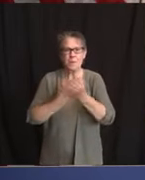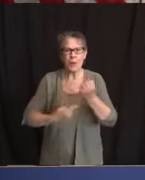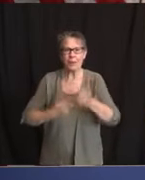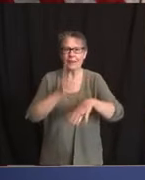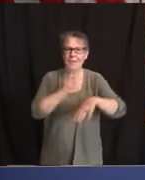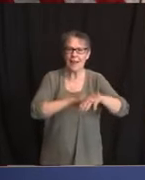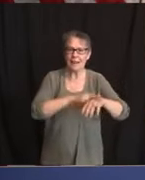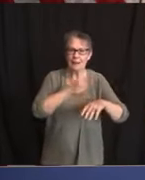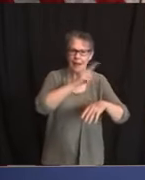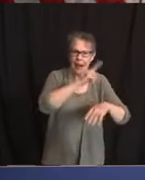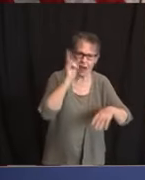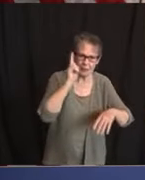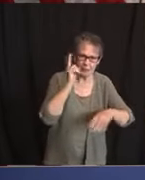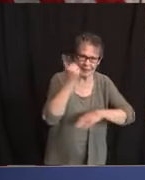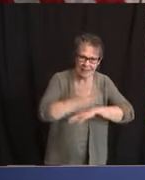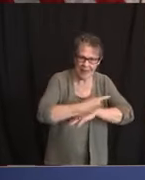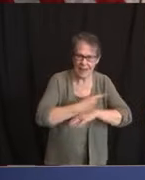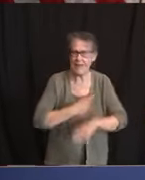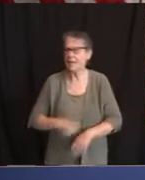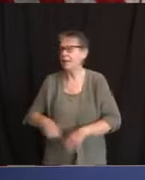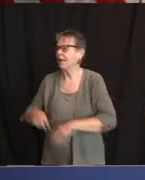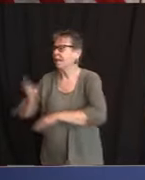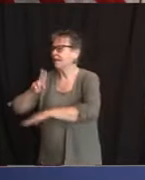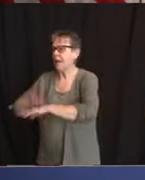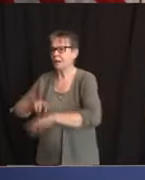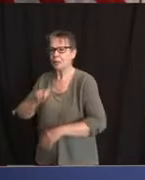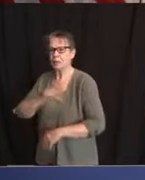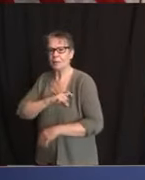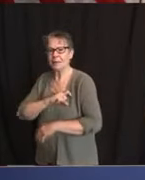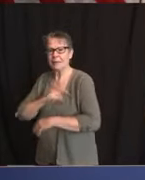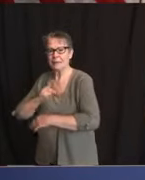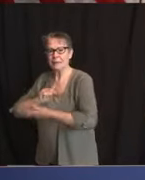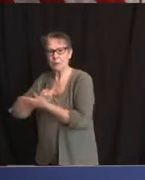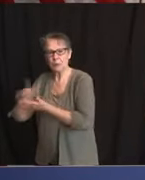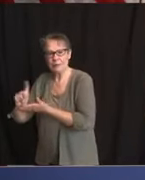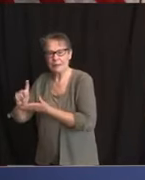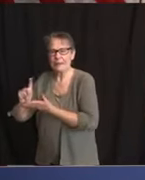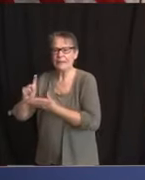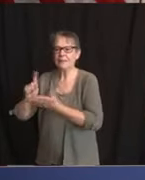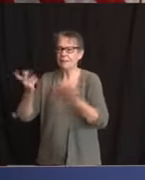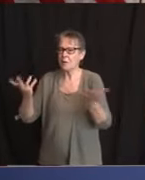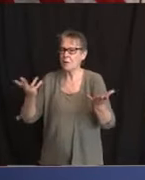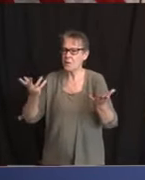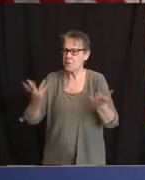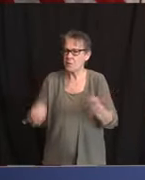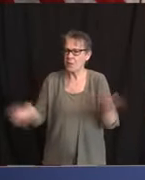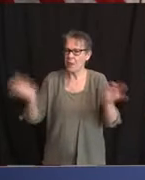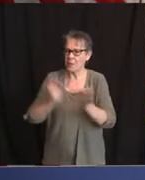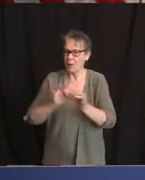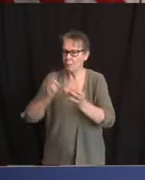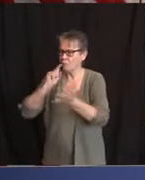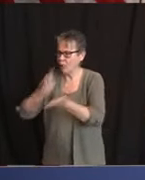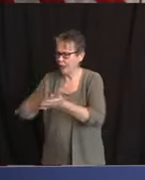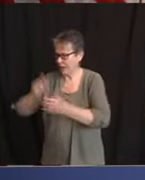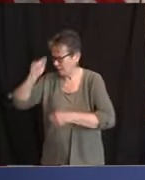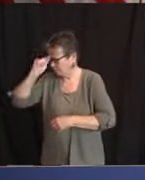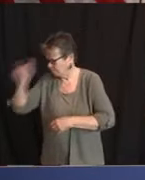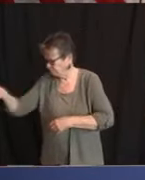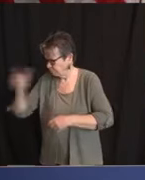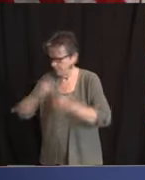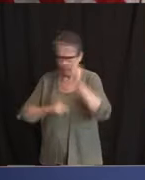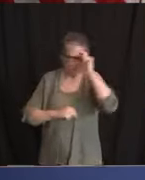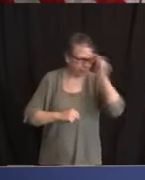the members of law enforcement, we tip our hat to you. We do that in any event, but we really tip our hat to you in the